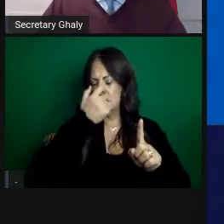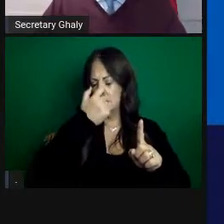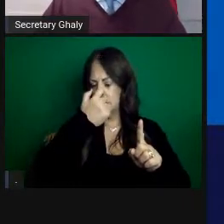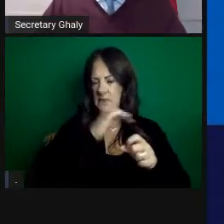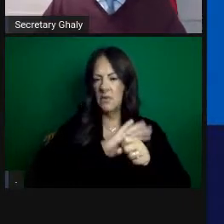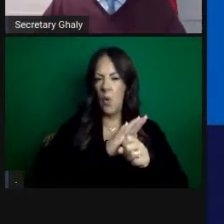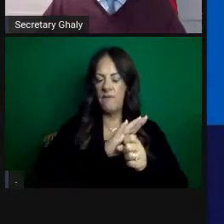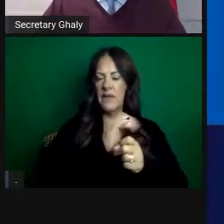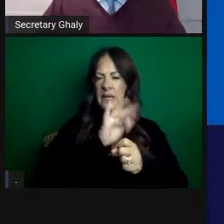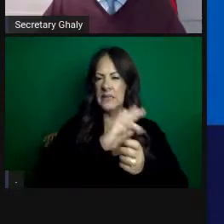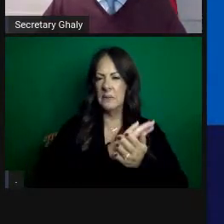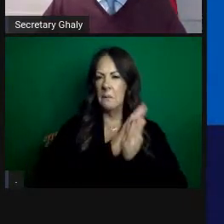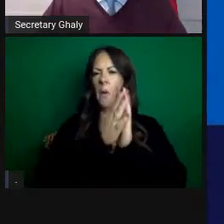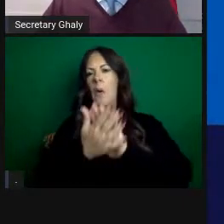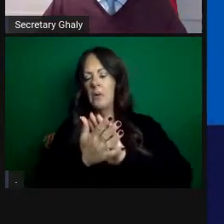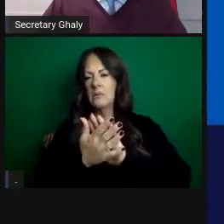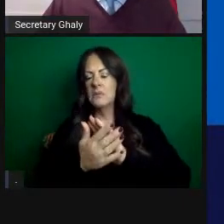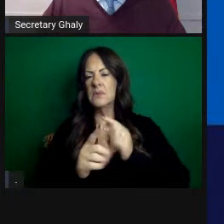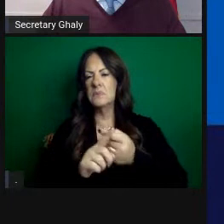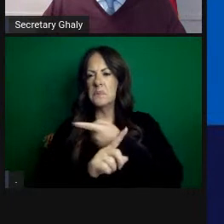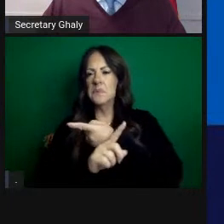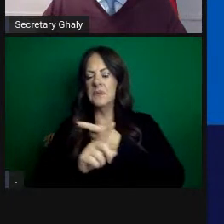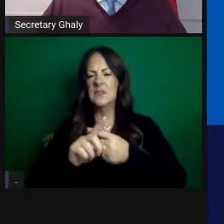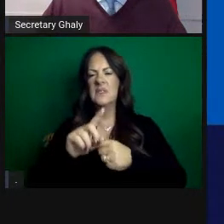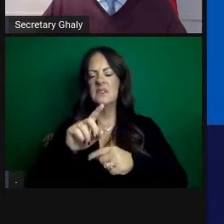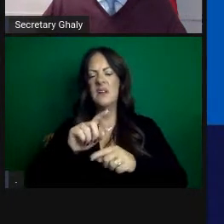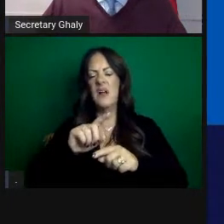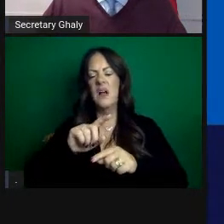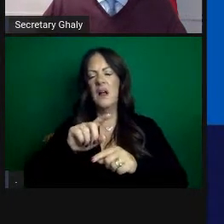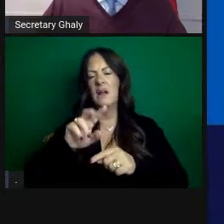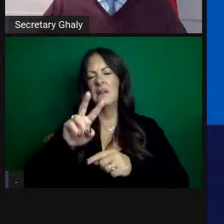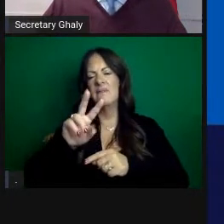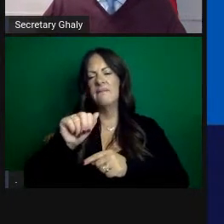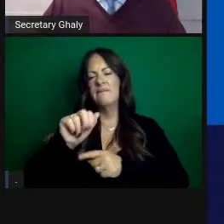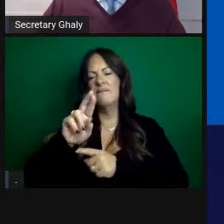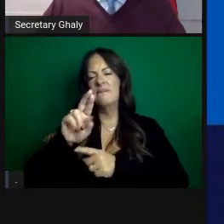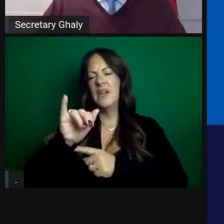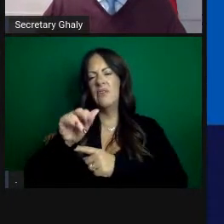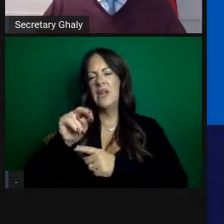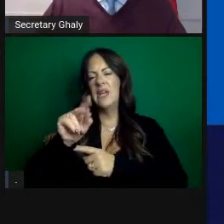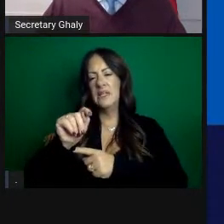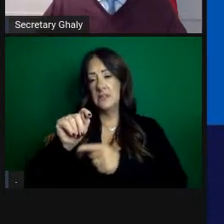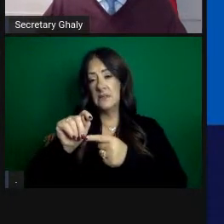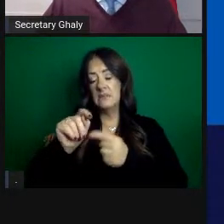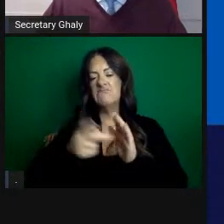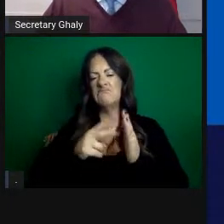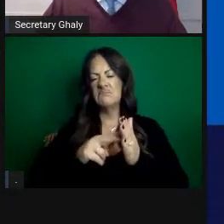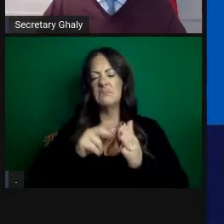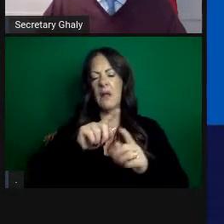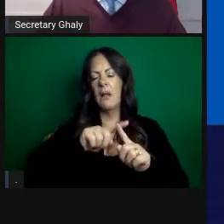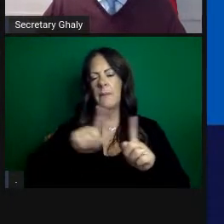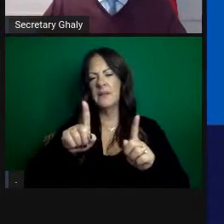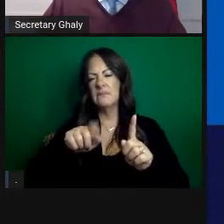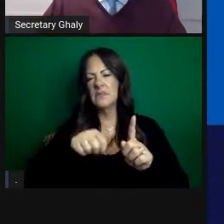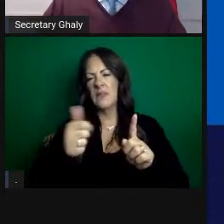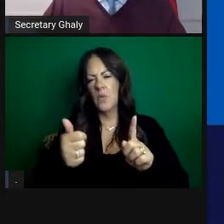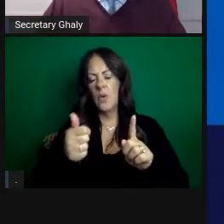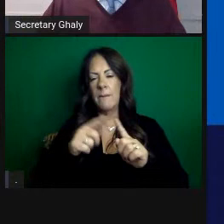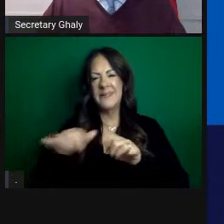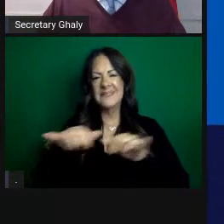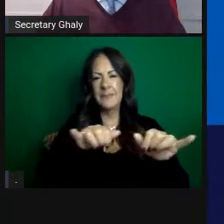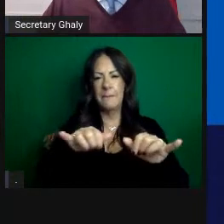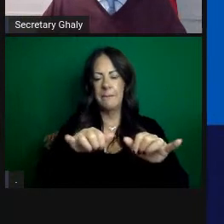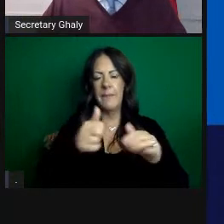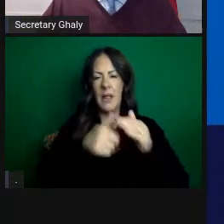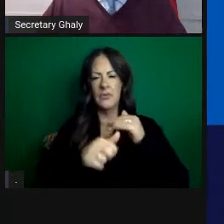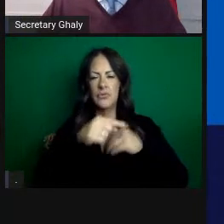many of us believe this is an important detail, watching not just do we have COVID in our state, helps us through testing,